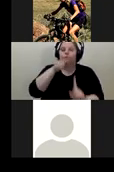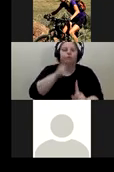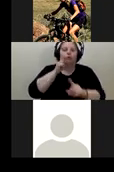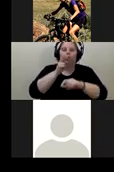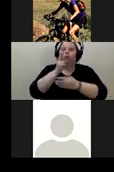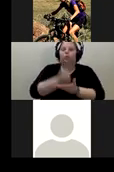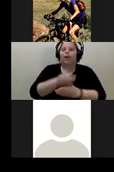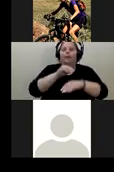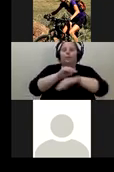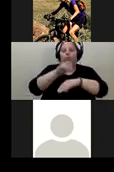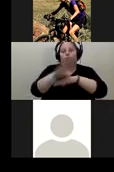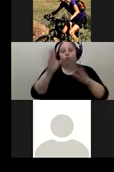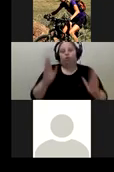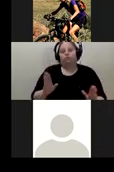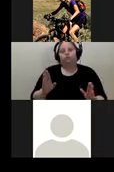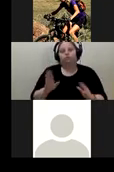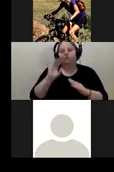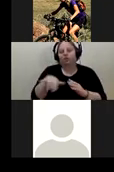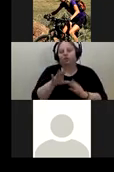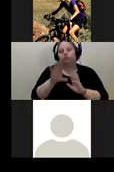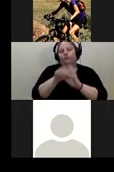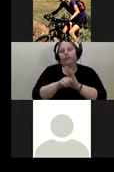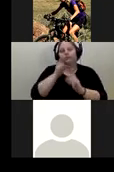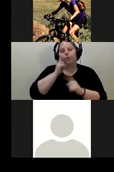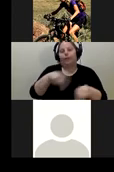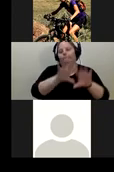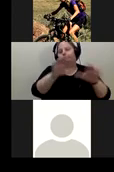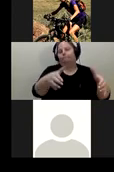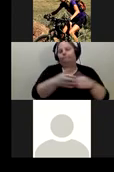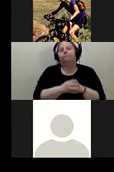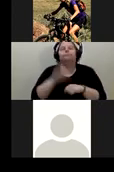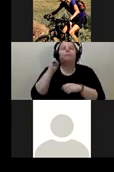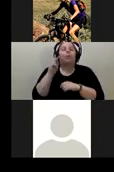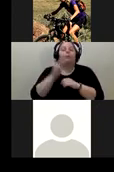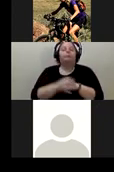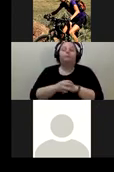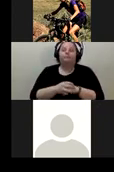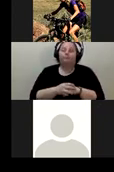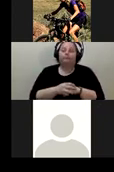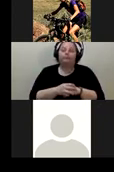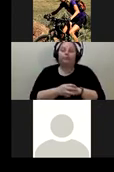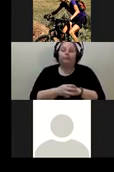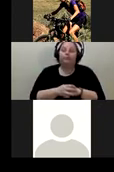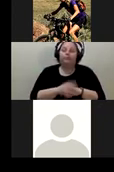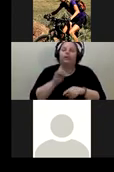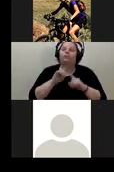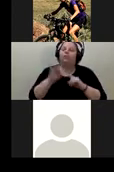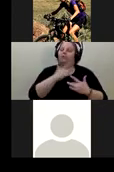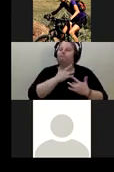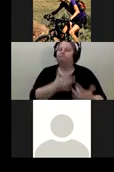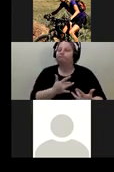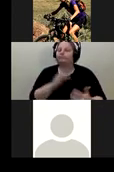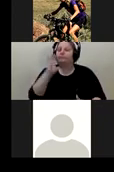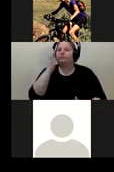Code of Ethics. So that's that. All right. And it, but it tends to look a